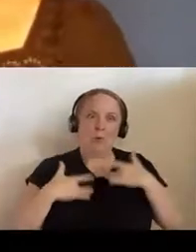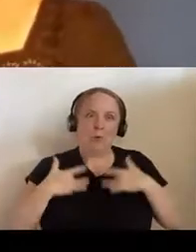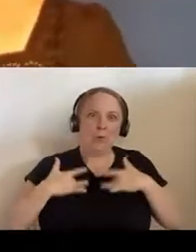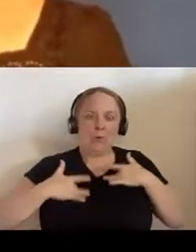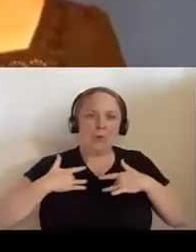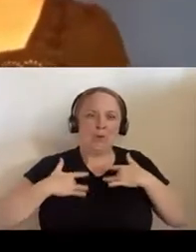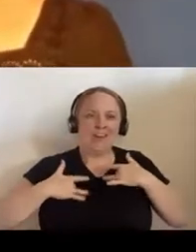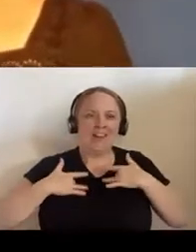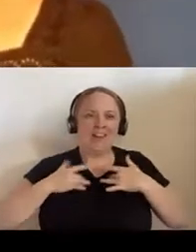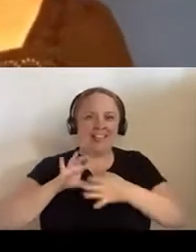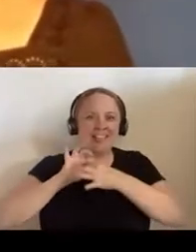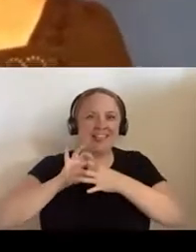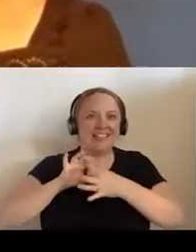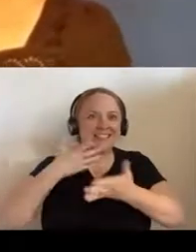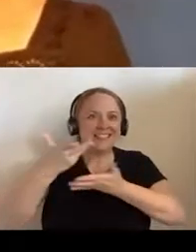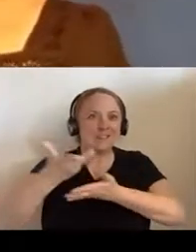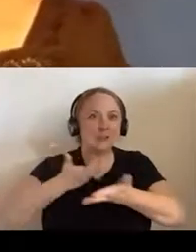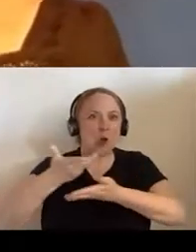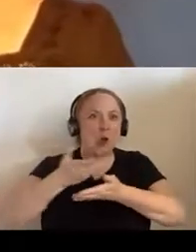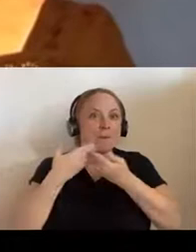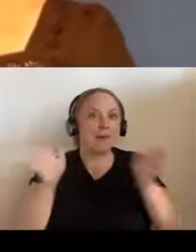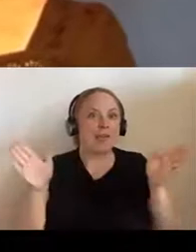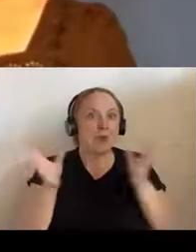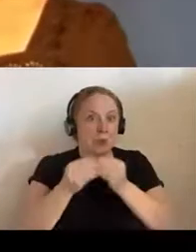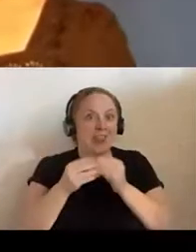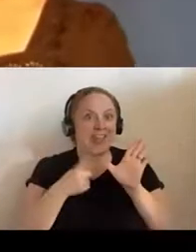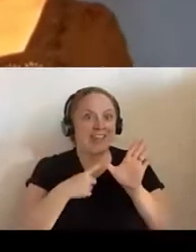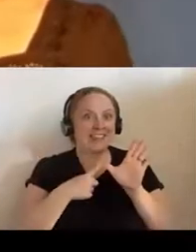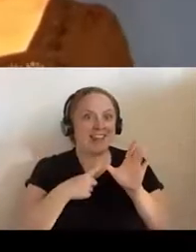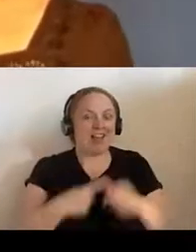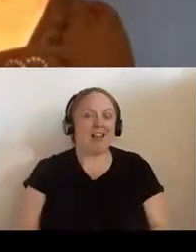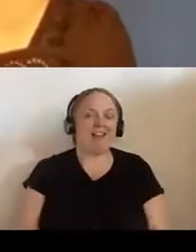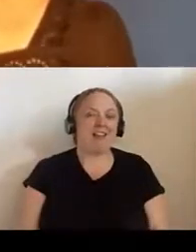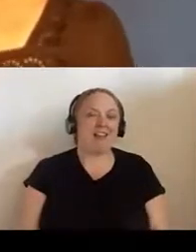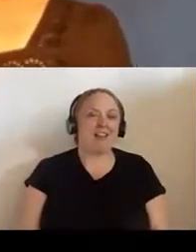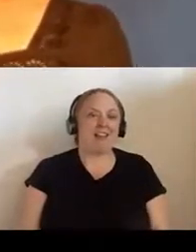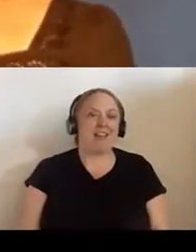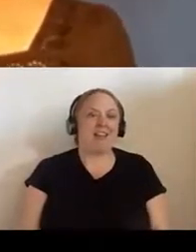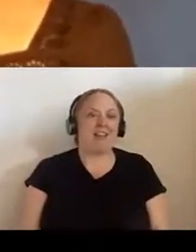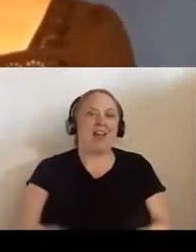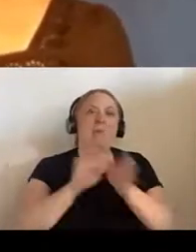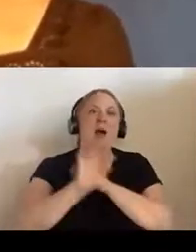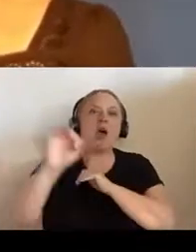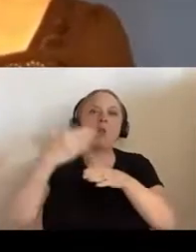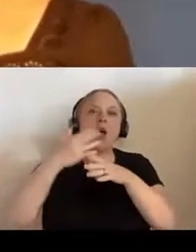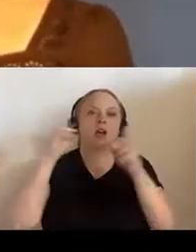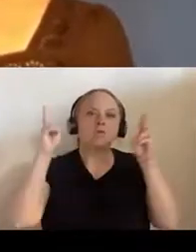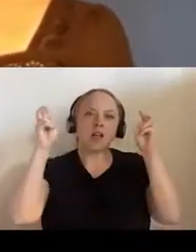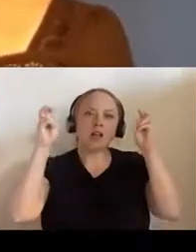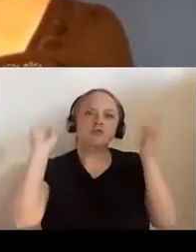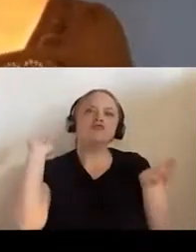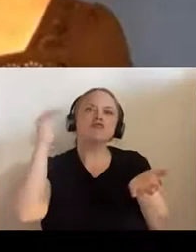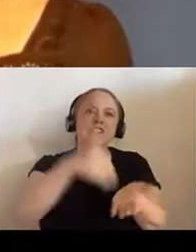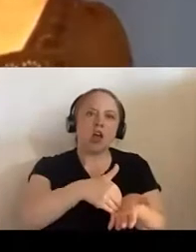have this chance to talk publicly with Akeelah about this work return, but also